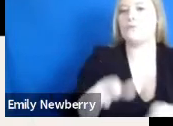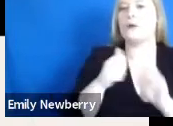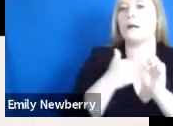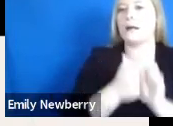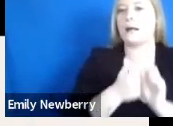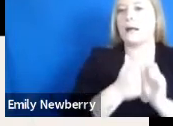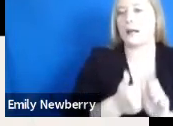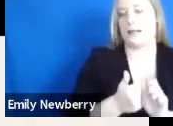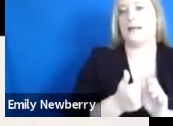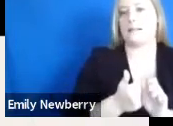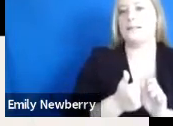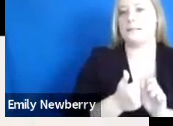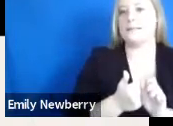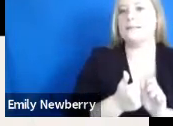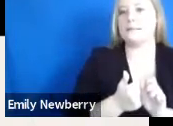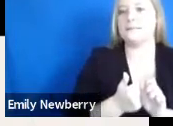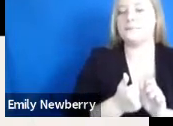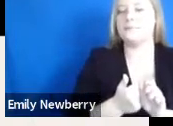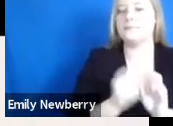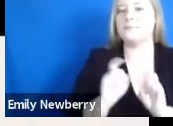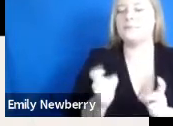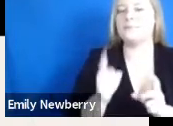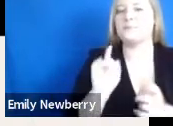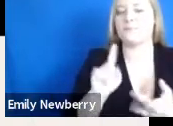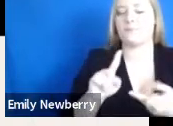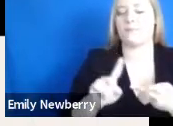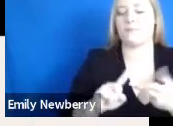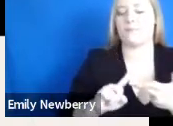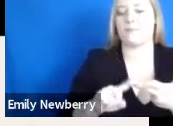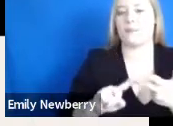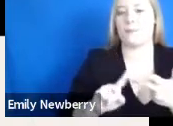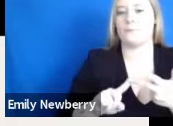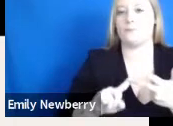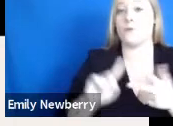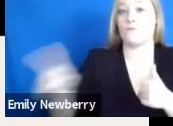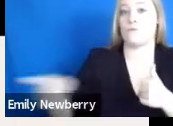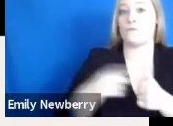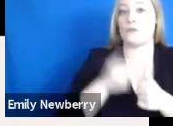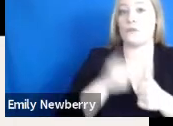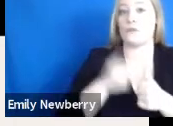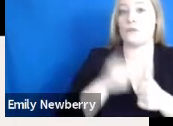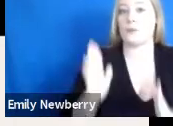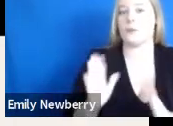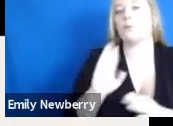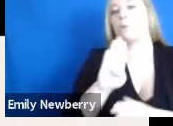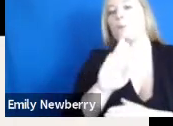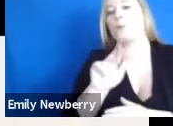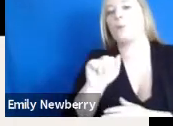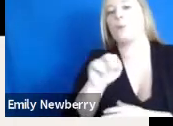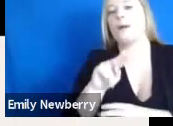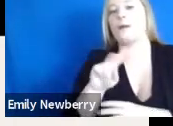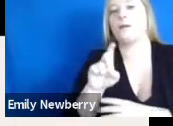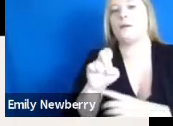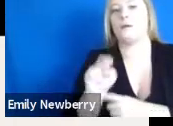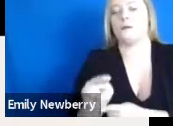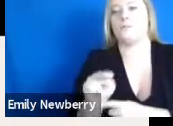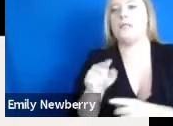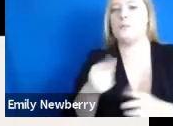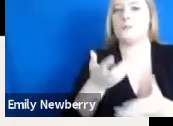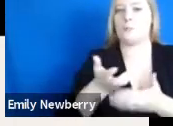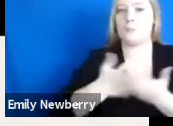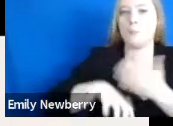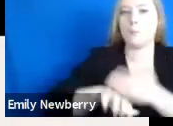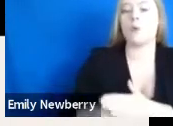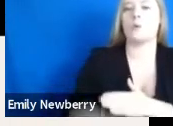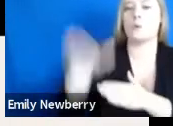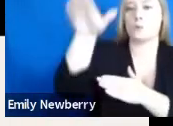Guides of Farmington. So our first speaker is Brandon Francis. Brandon was born and raised in